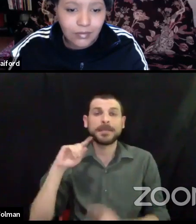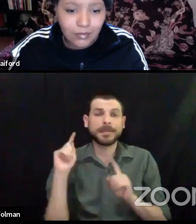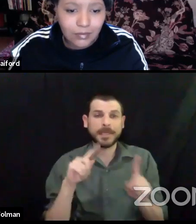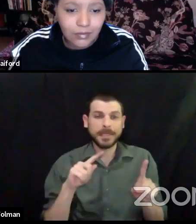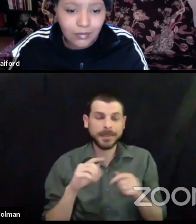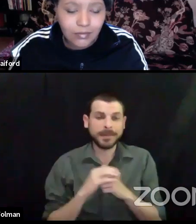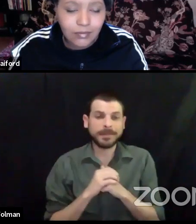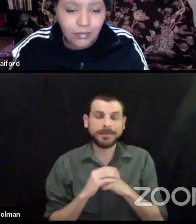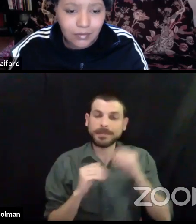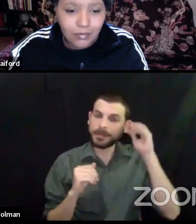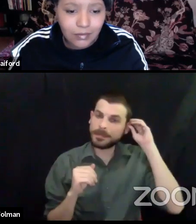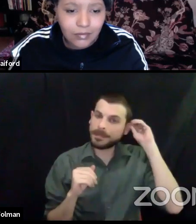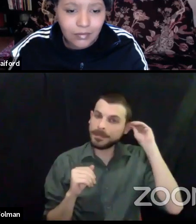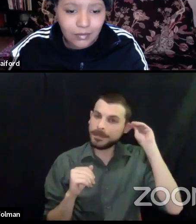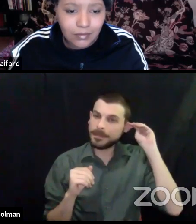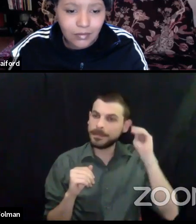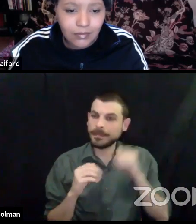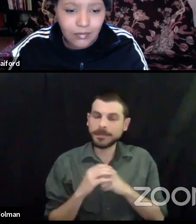murdered on